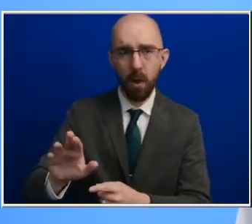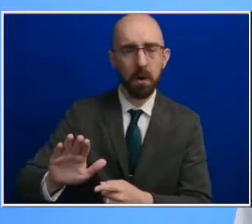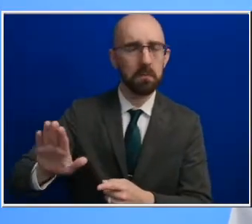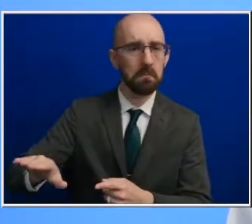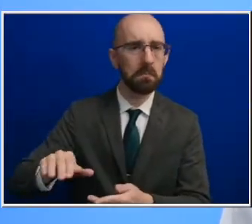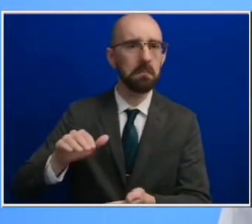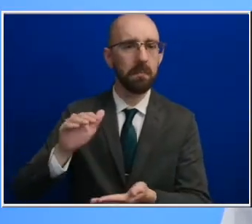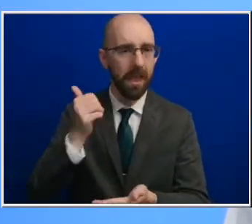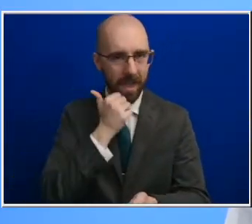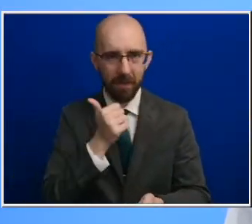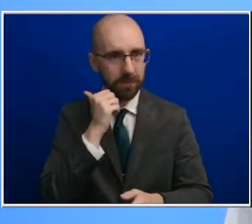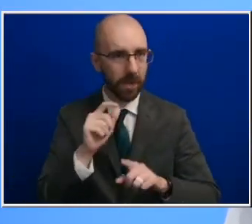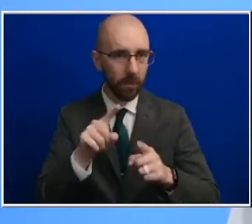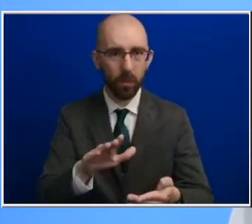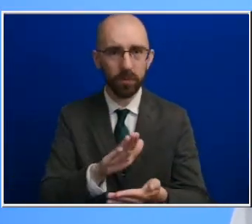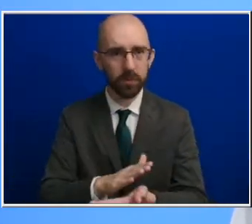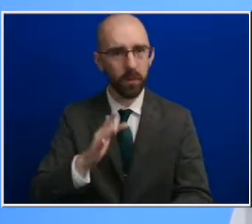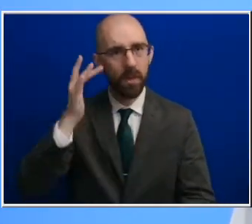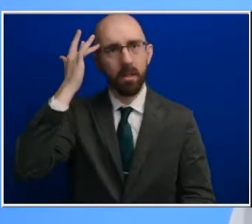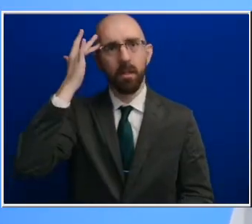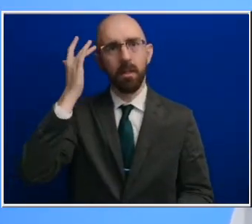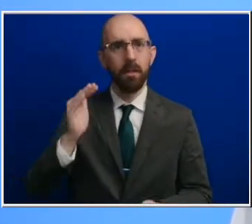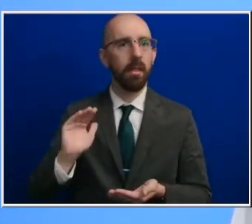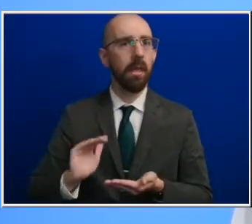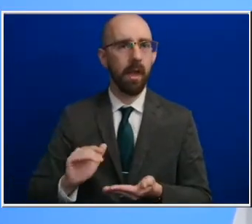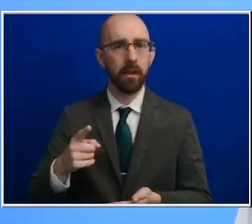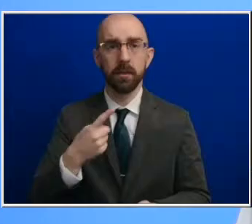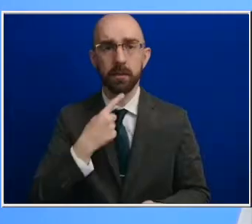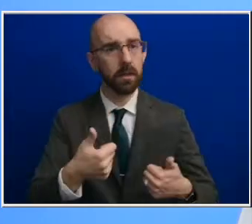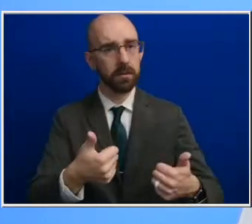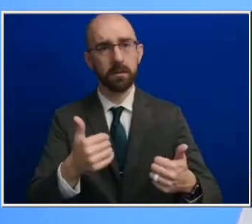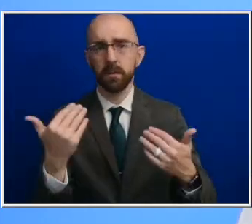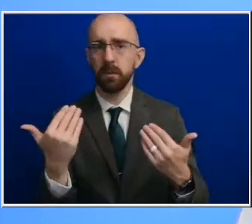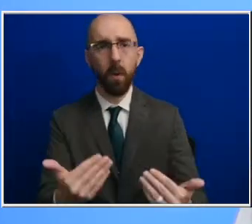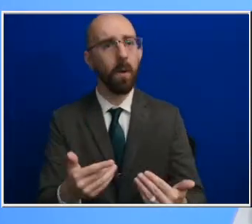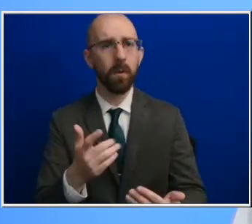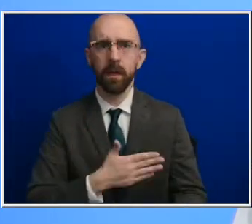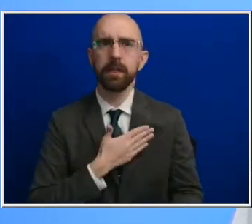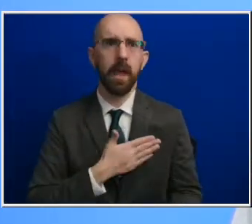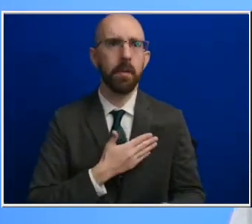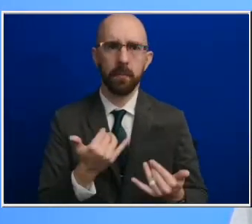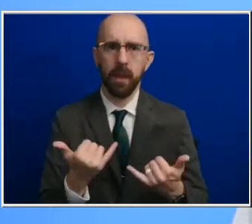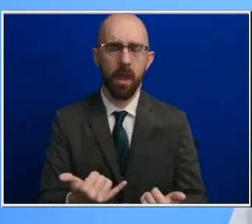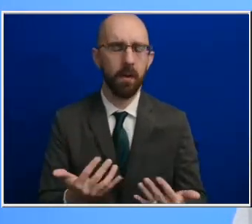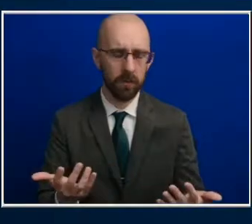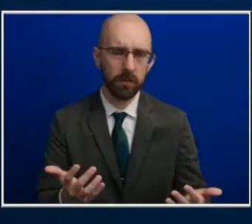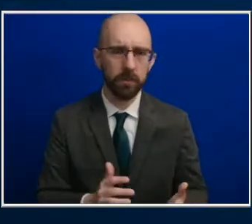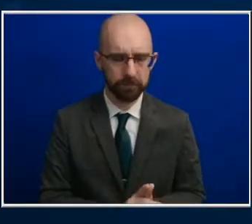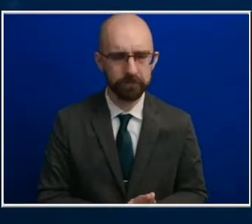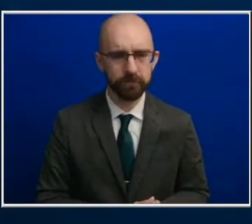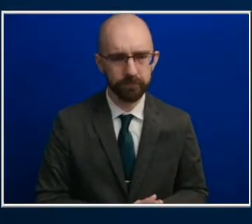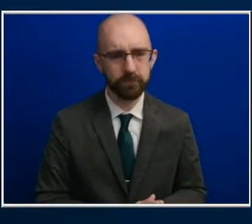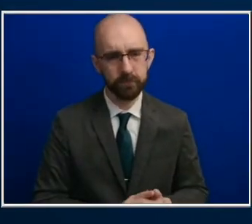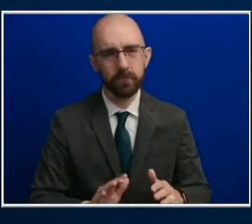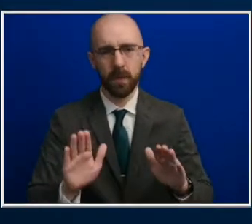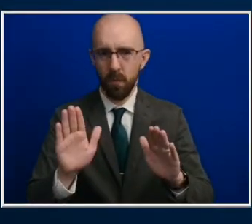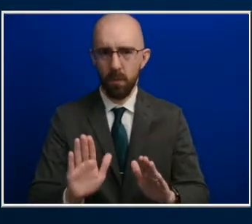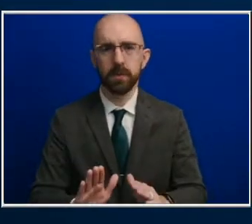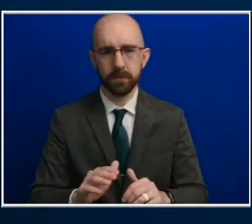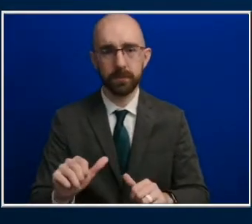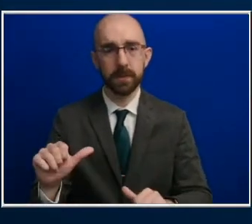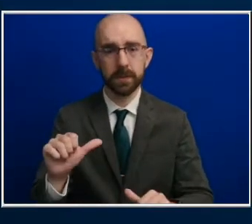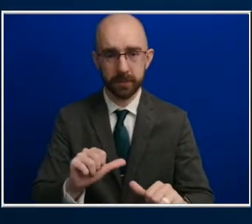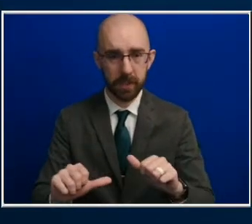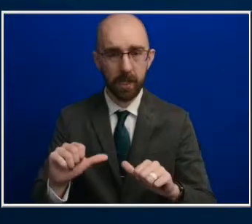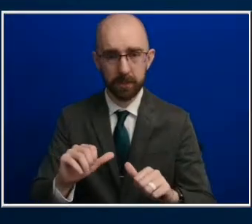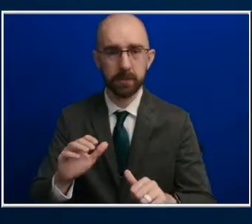to school. And he went for it, and he's so much happier now. That's awesome. You know, science does